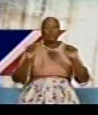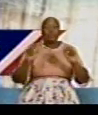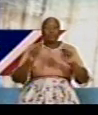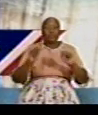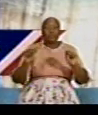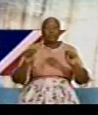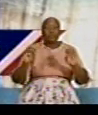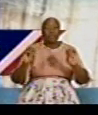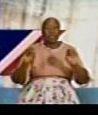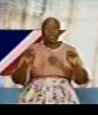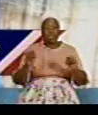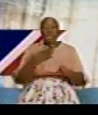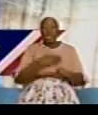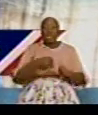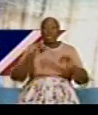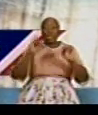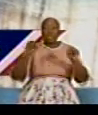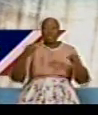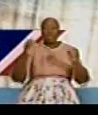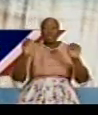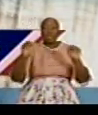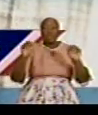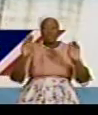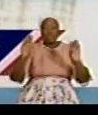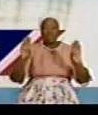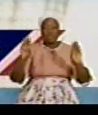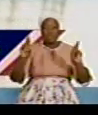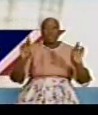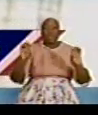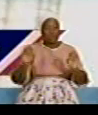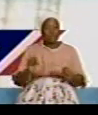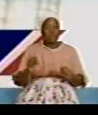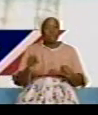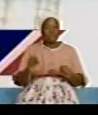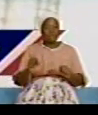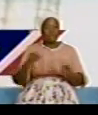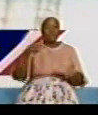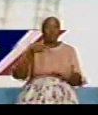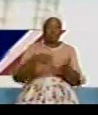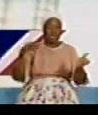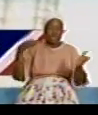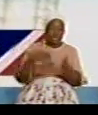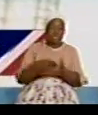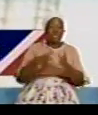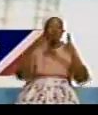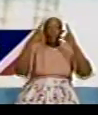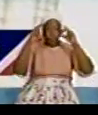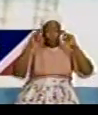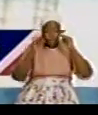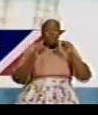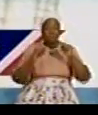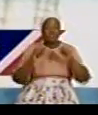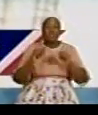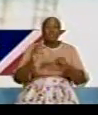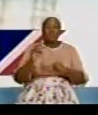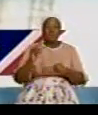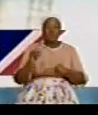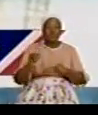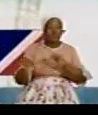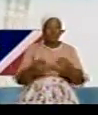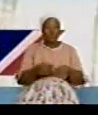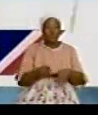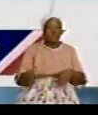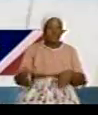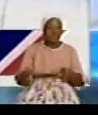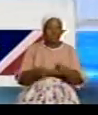Jambres withstood Moses, so do these also resist the truth. Men of